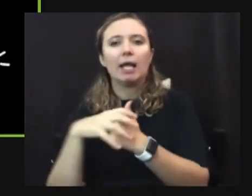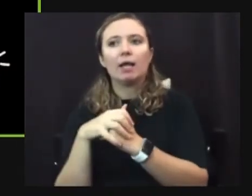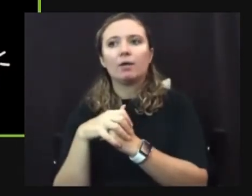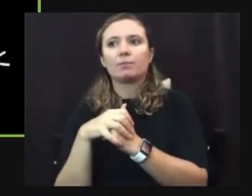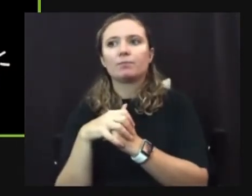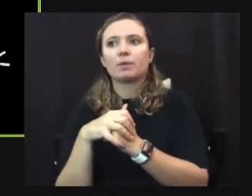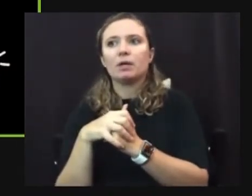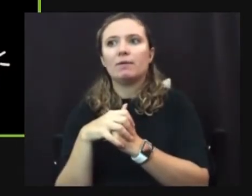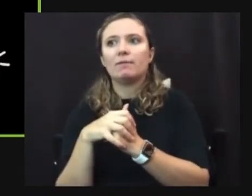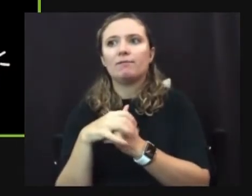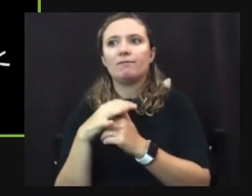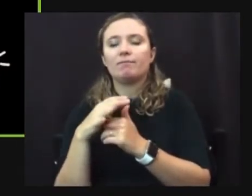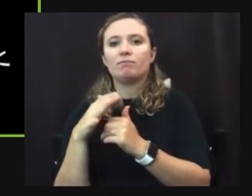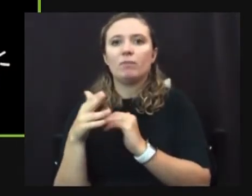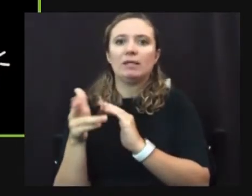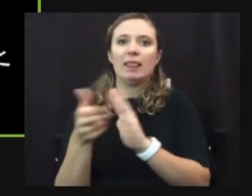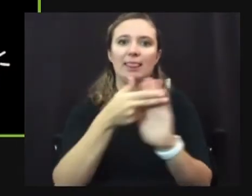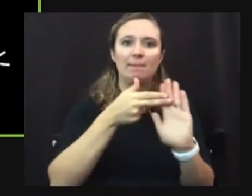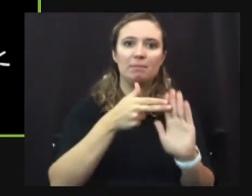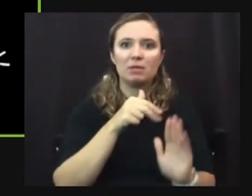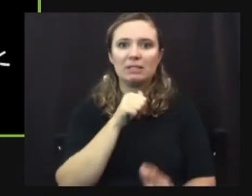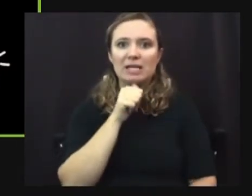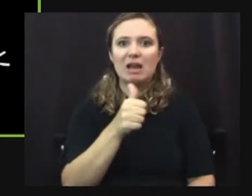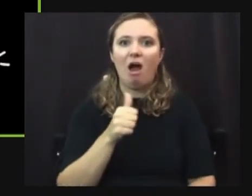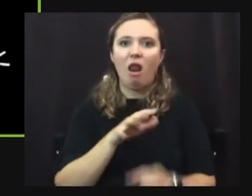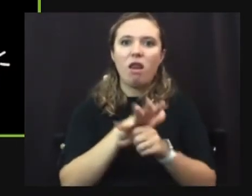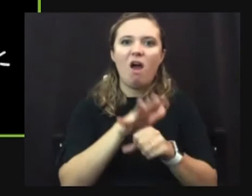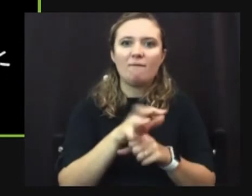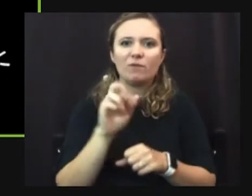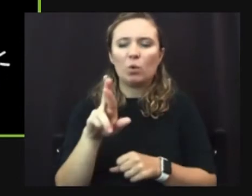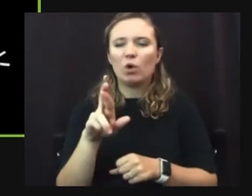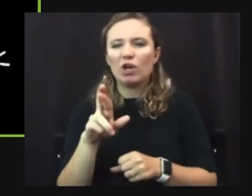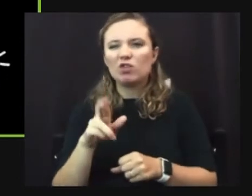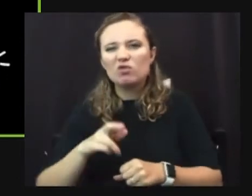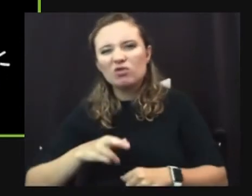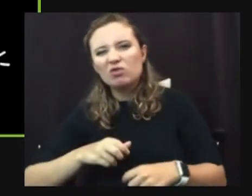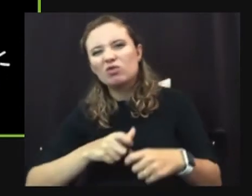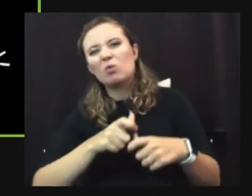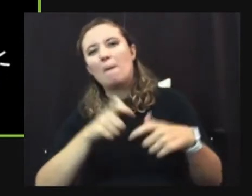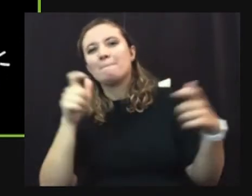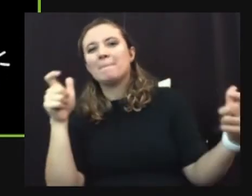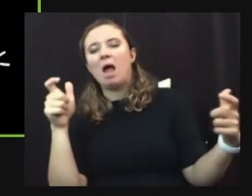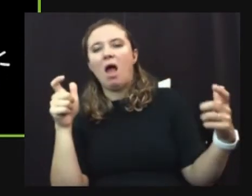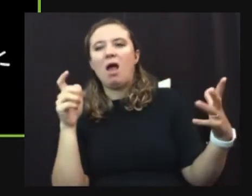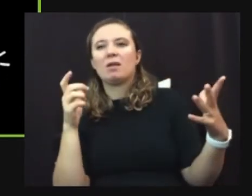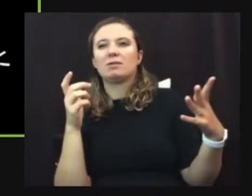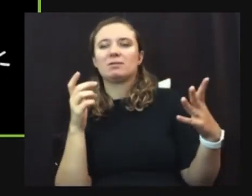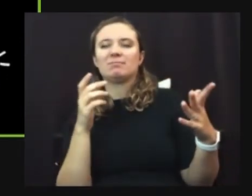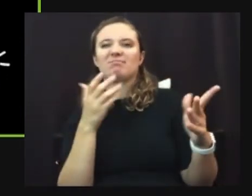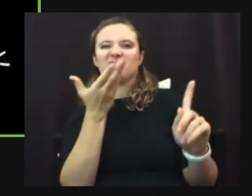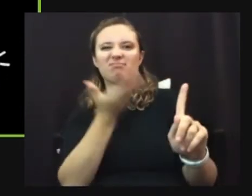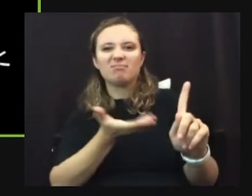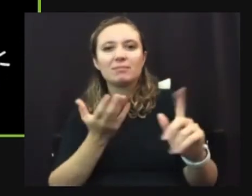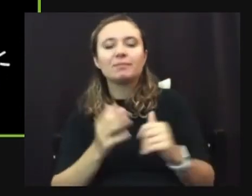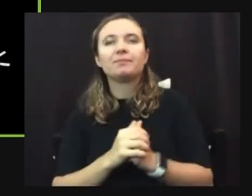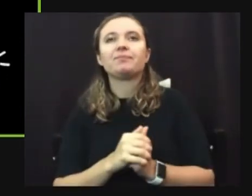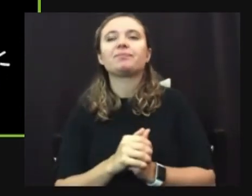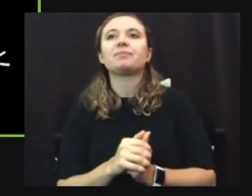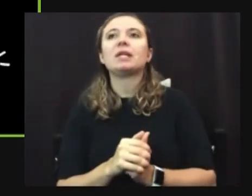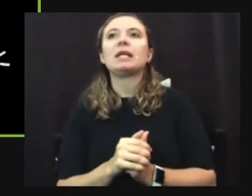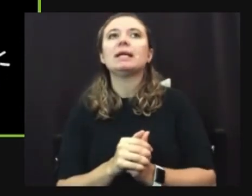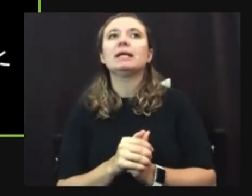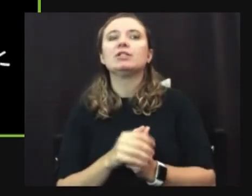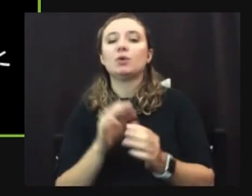not enough or too much. And so instead of